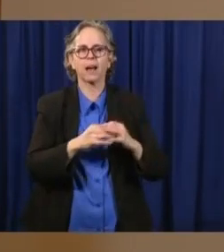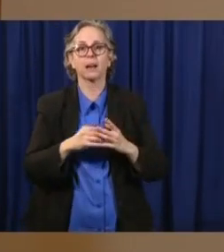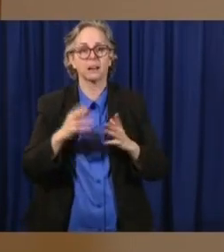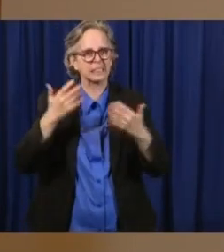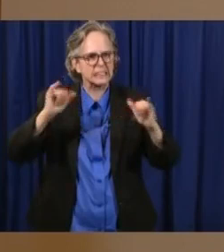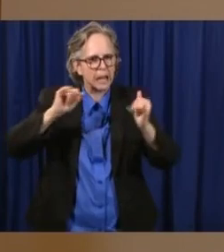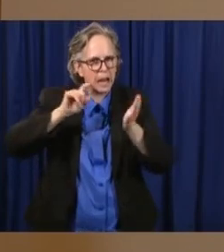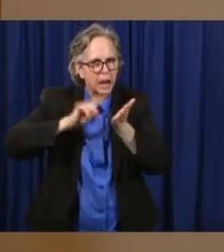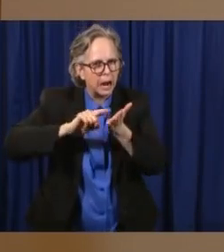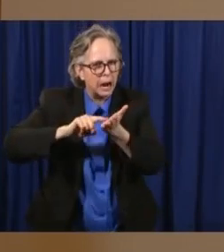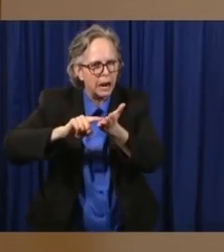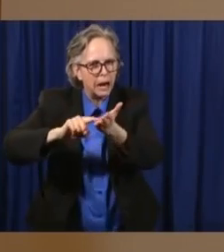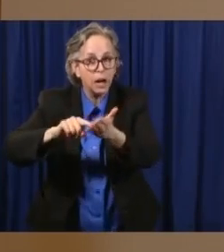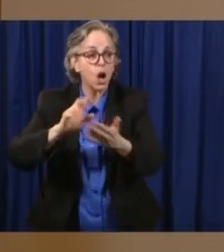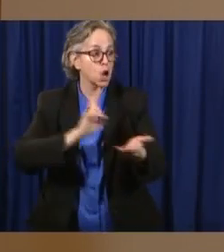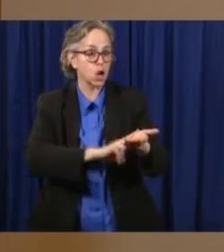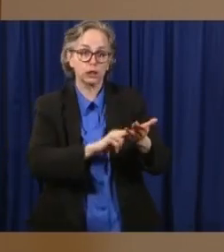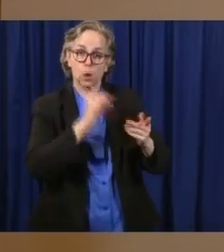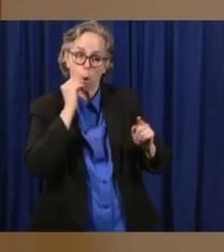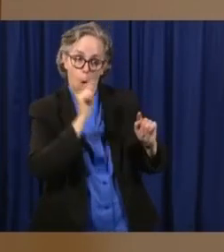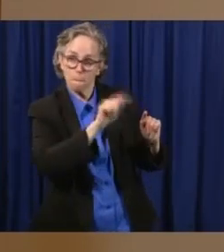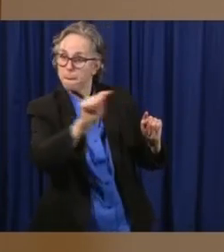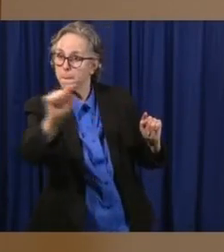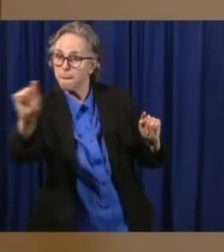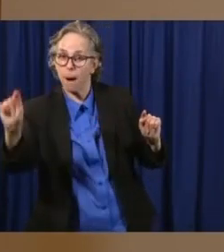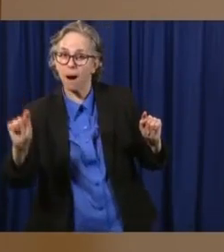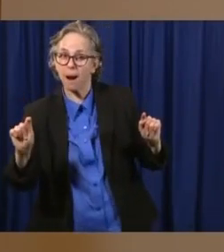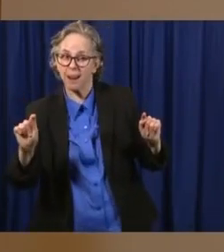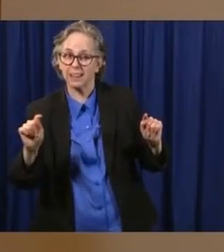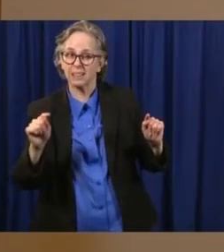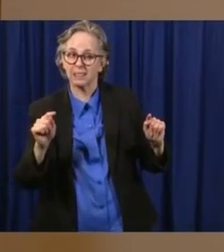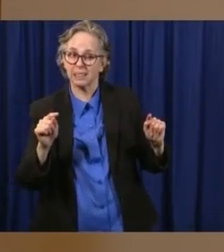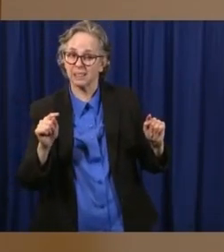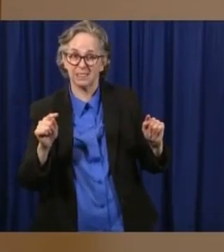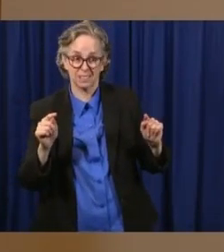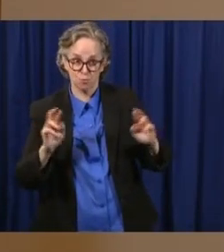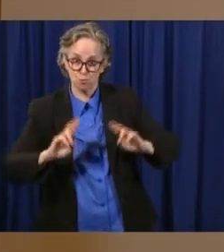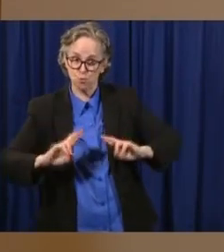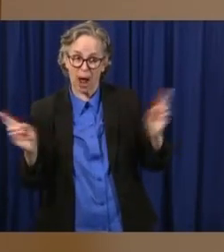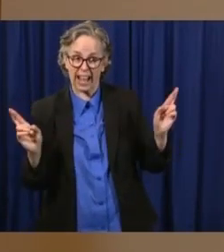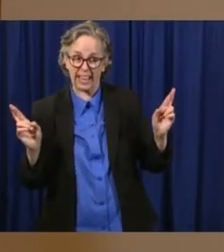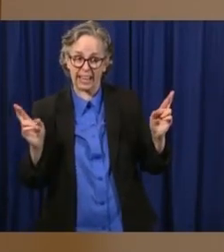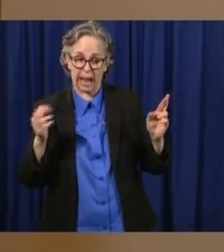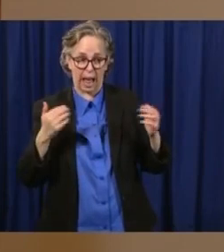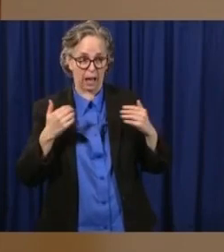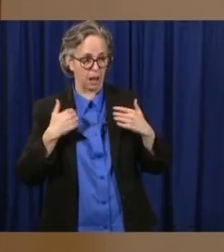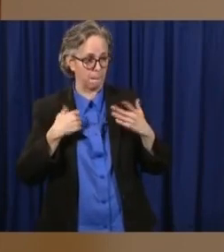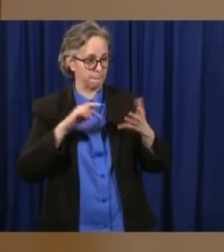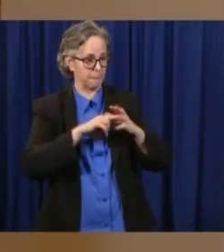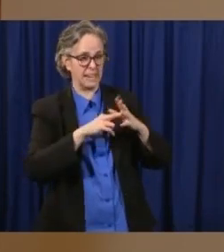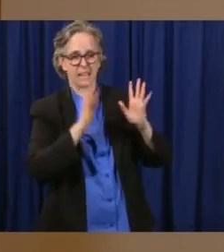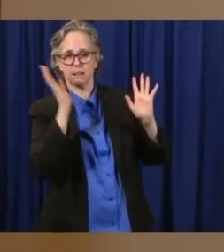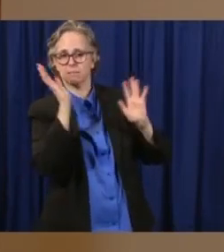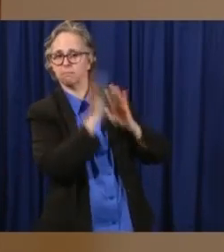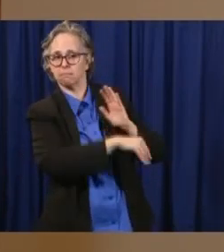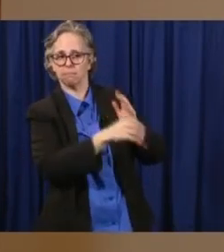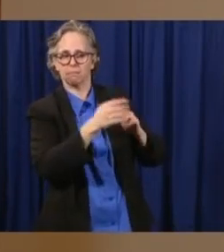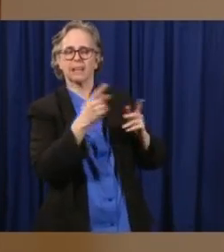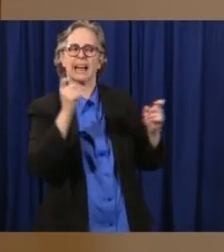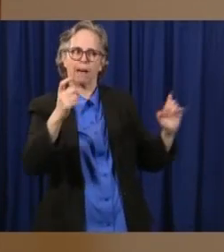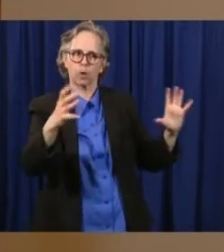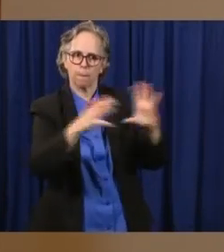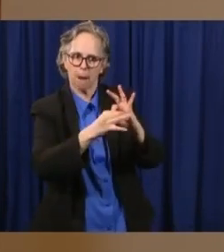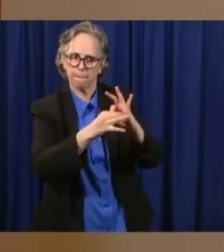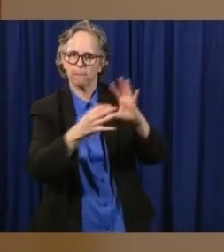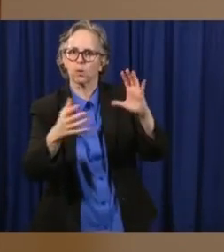nursing home shouldn't be out on an island alone. They should be connected with their local health department, with their regional